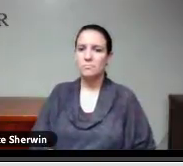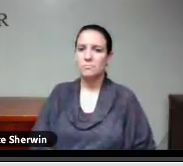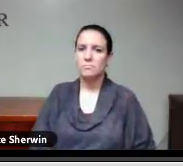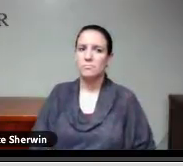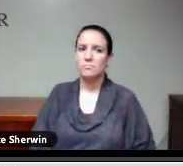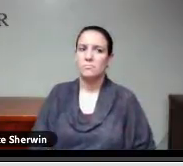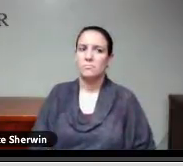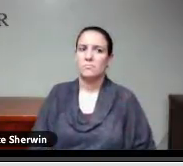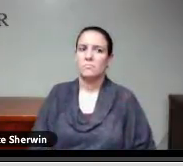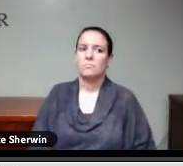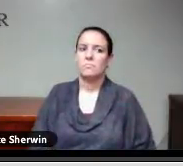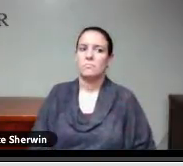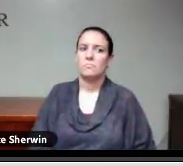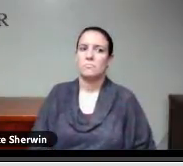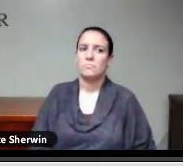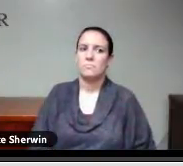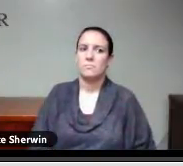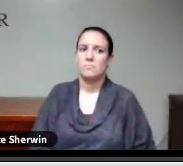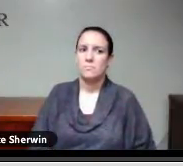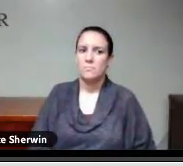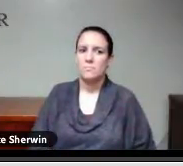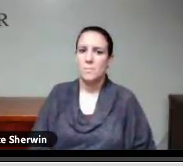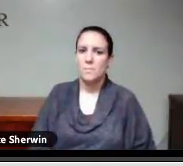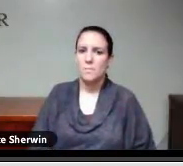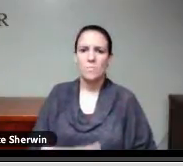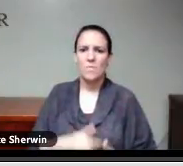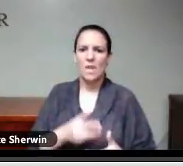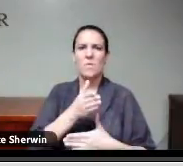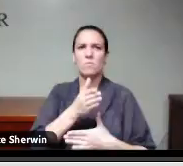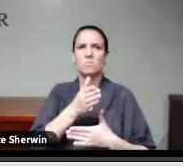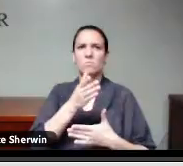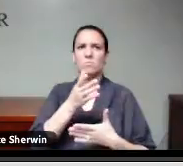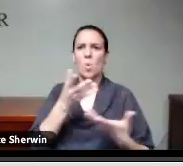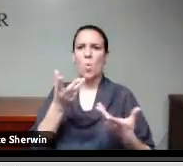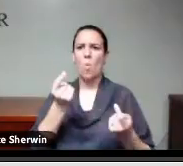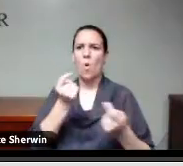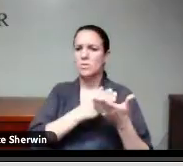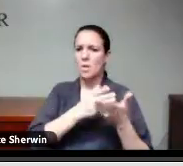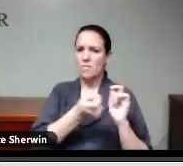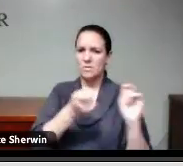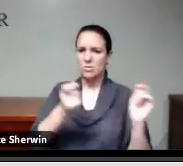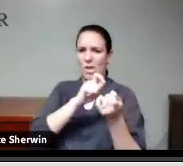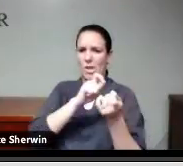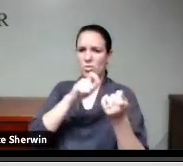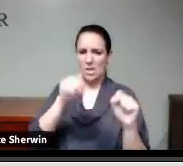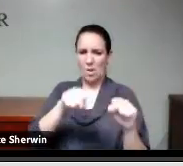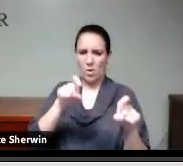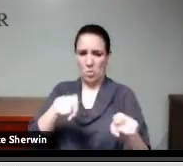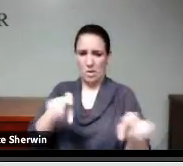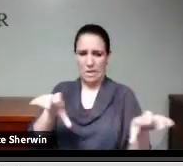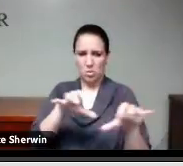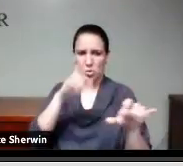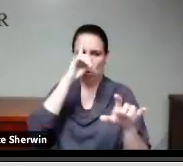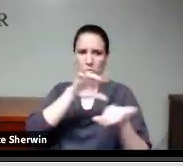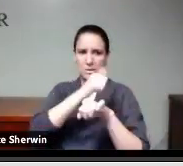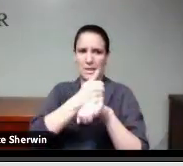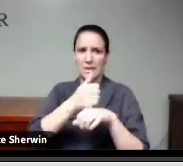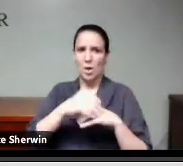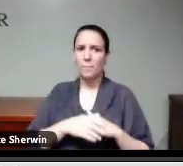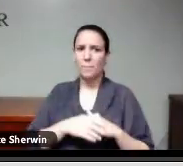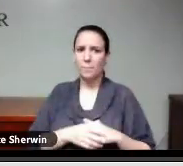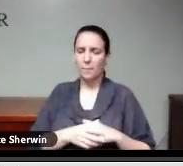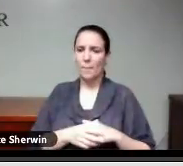the operational sorts of changes that we might need to make in order to align with that? And so again, if there's ever